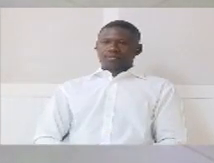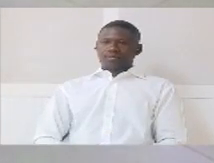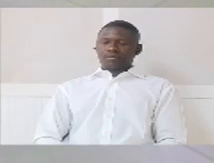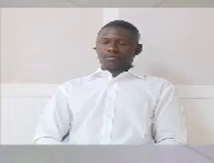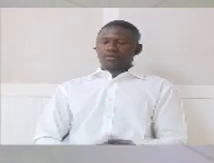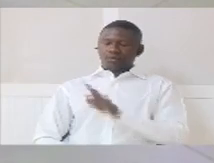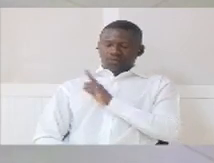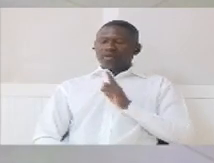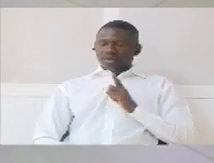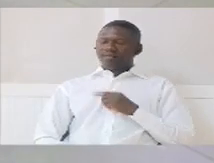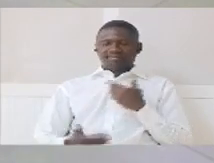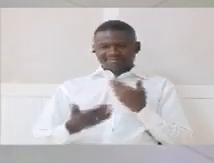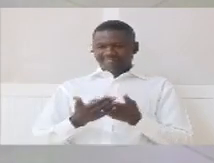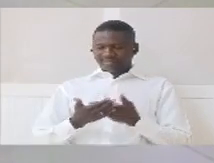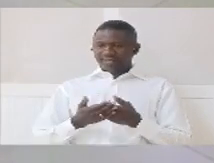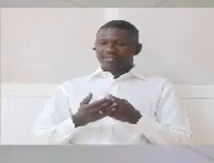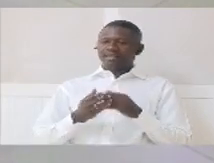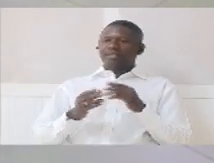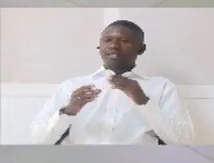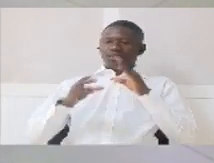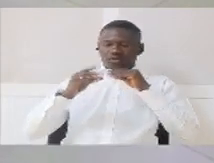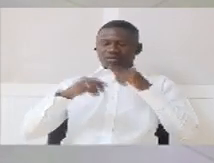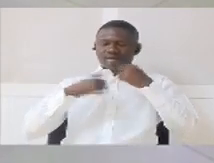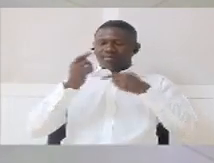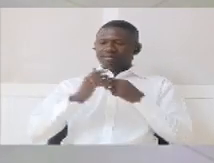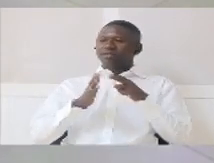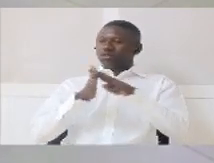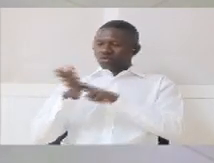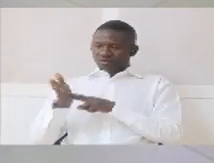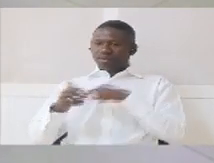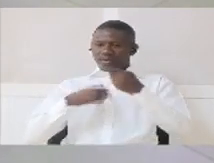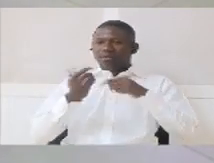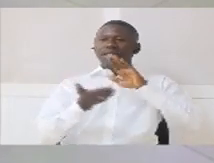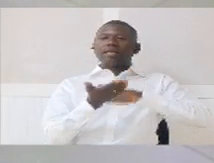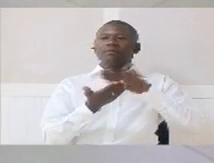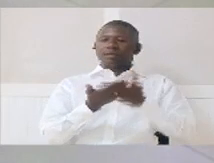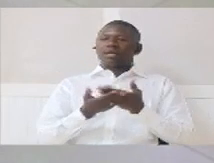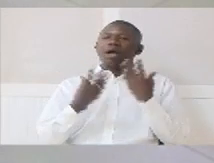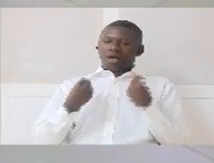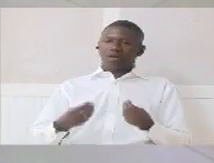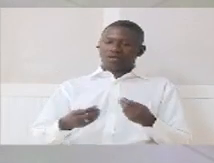We have already dealt with the housekeeping rules regarding the interpretation.